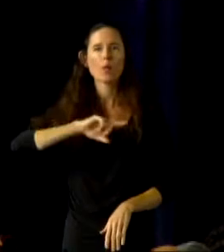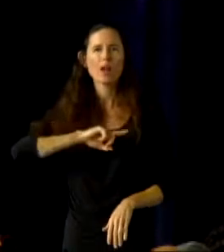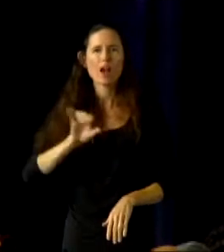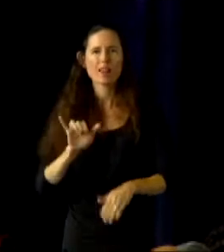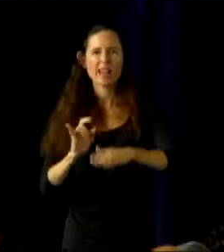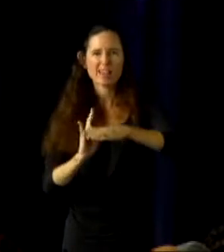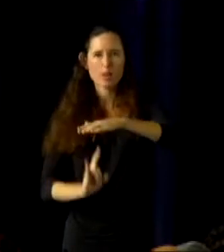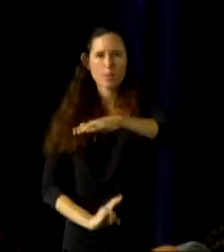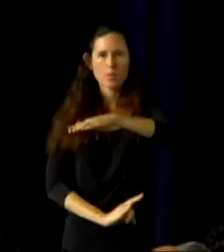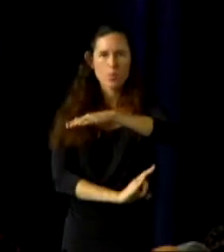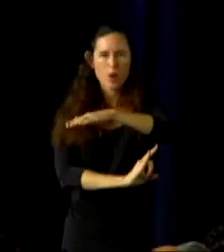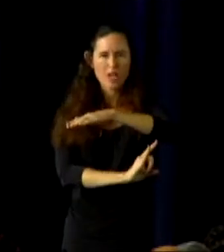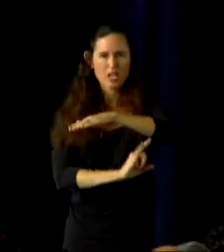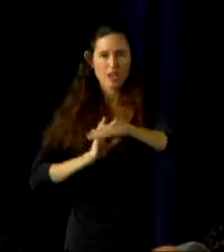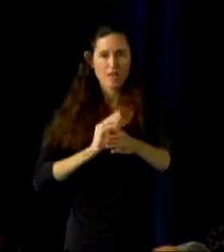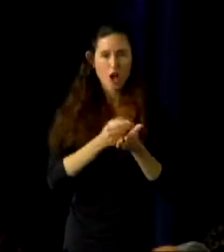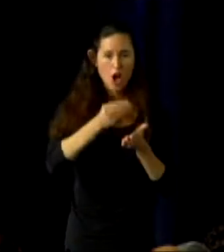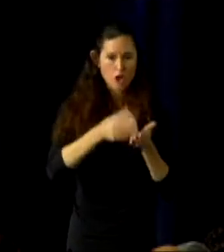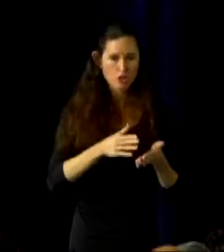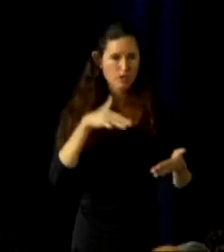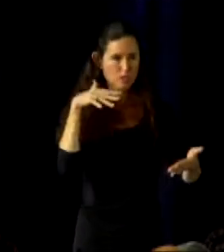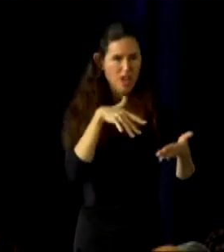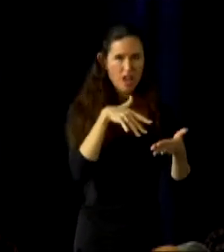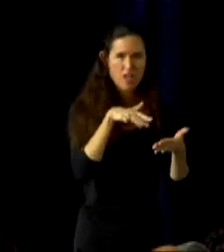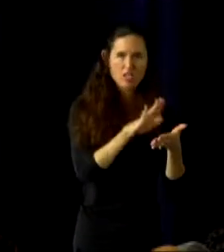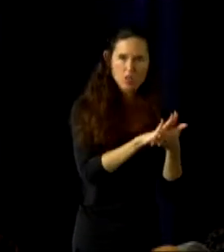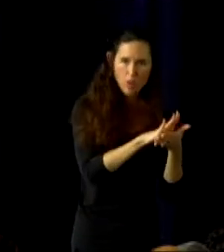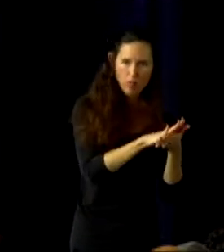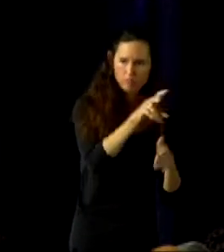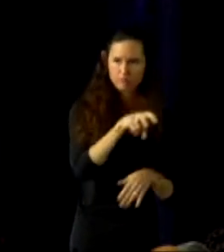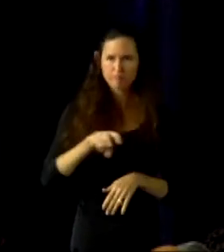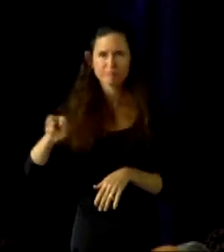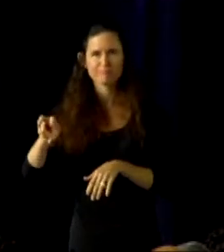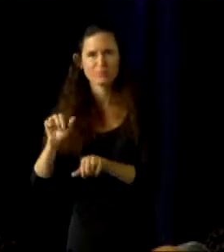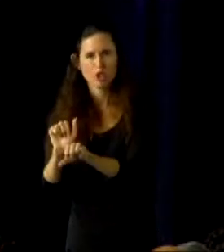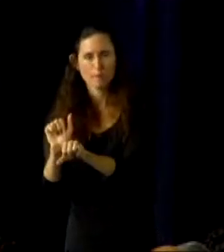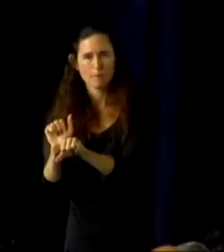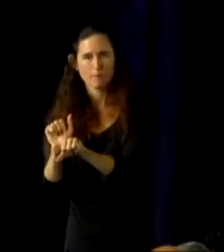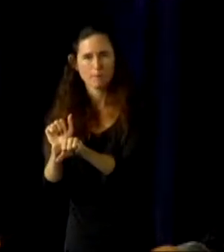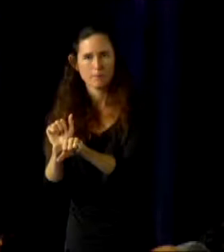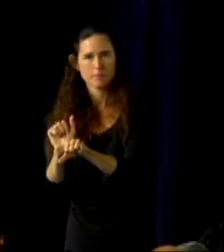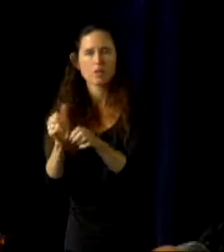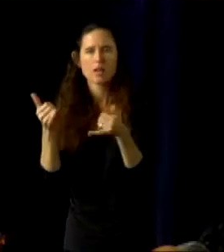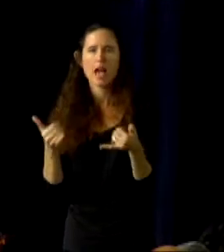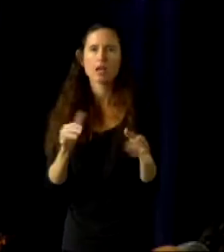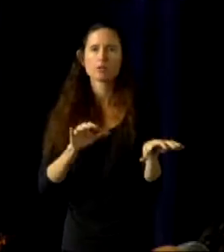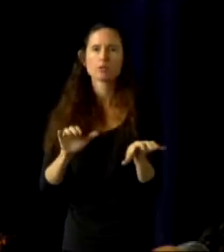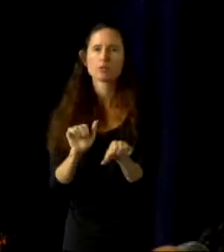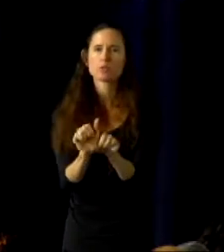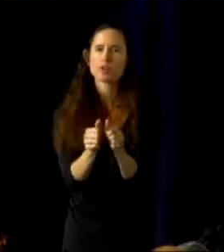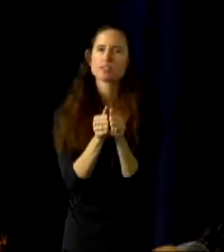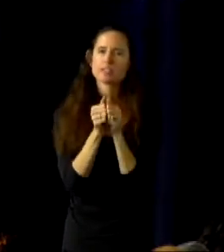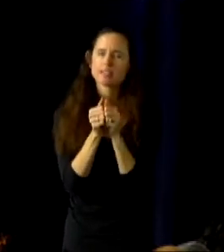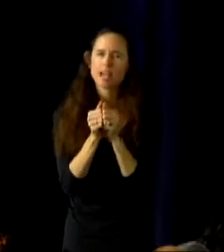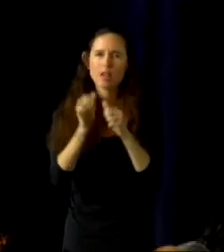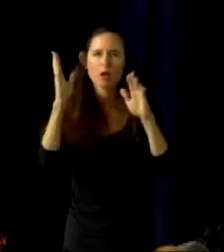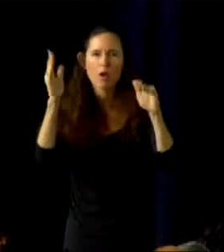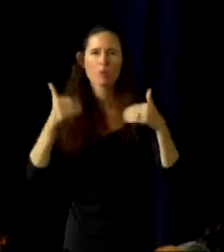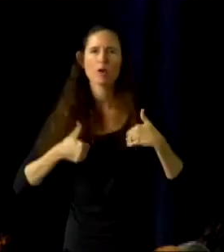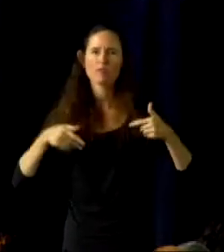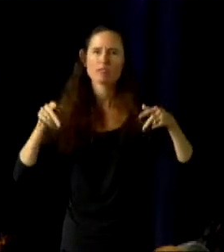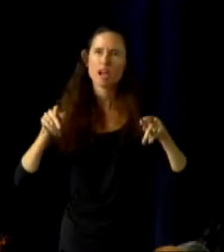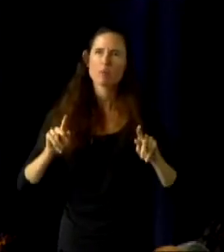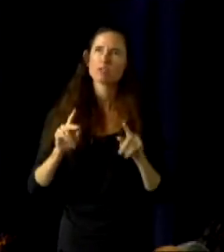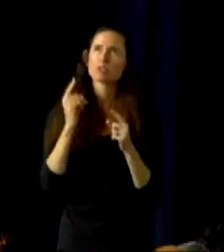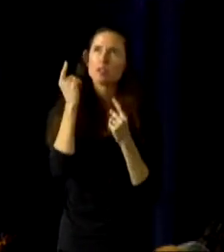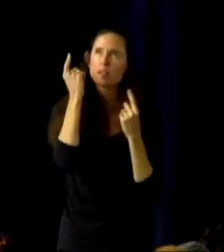our students to get from their studies to their jobs. And so as we're doing this work together, I hope we really have the opportunity to always think about